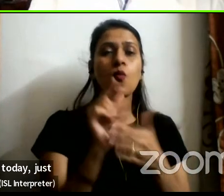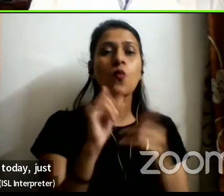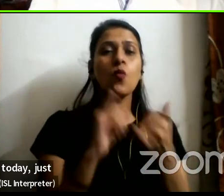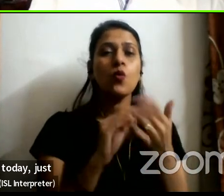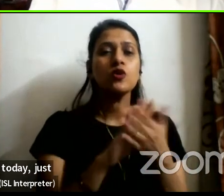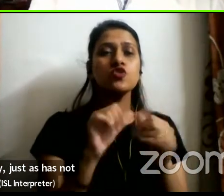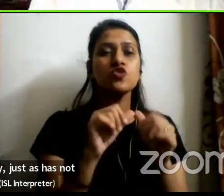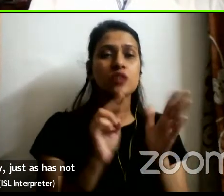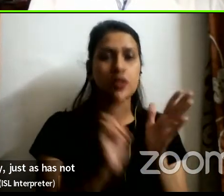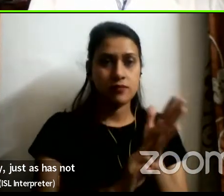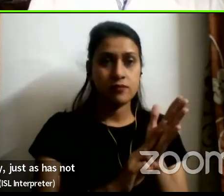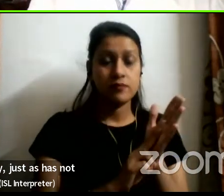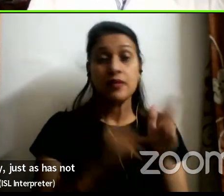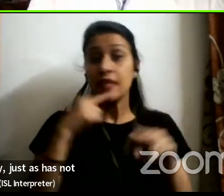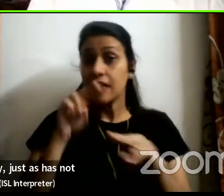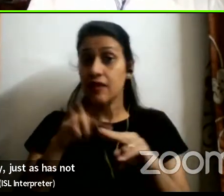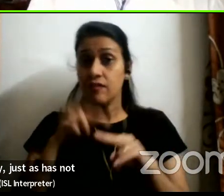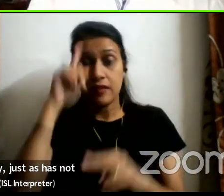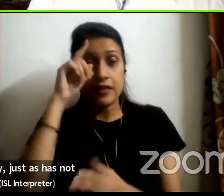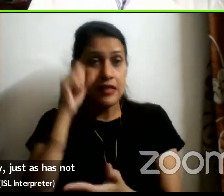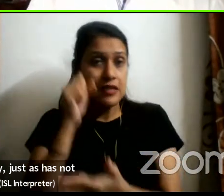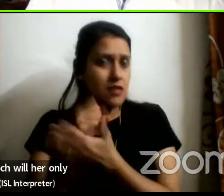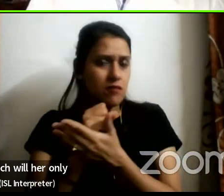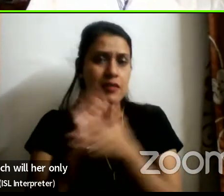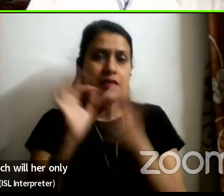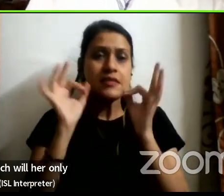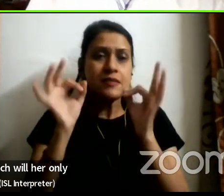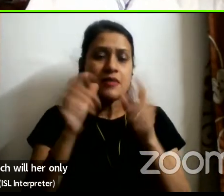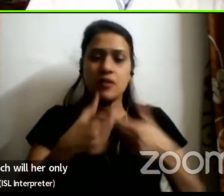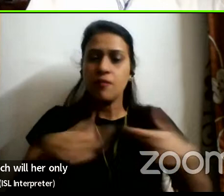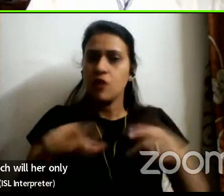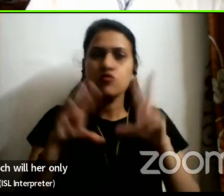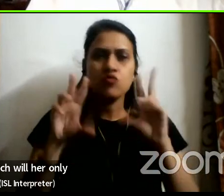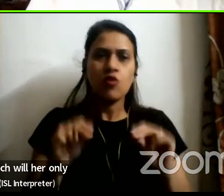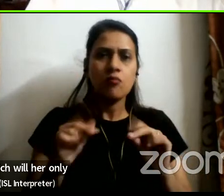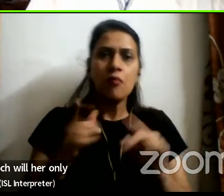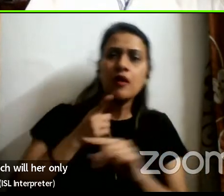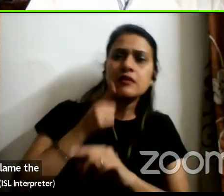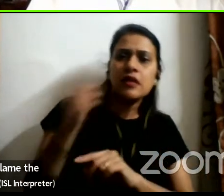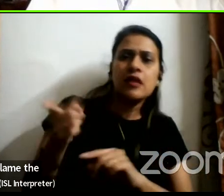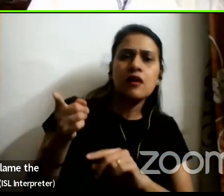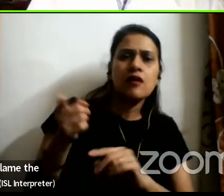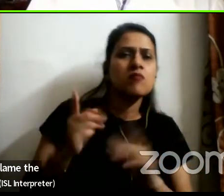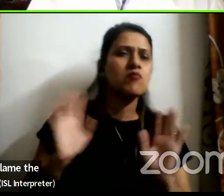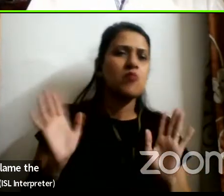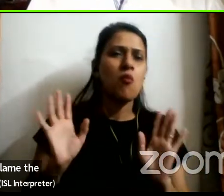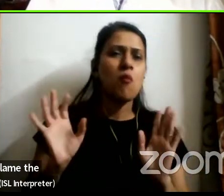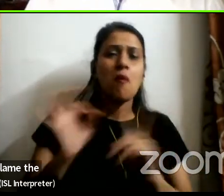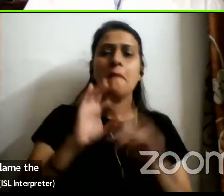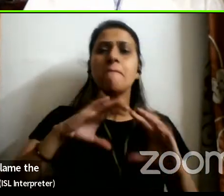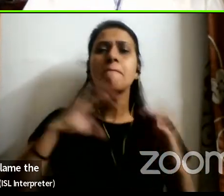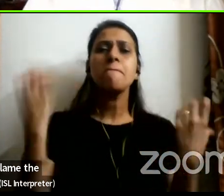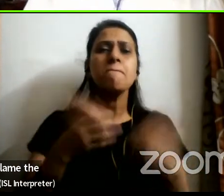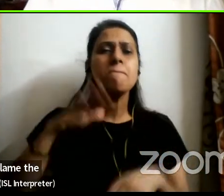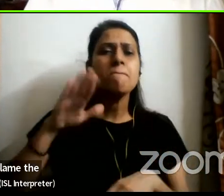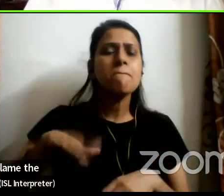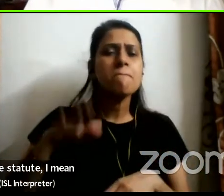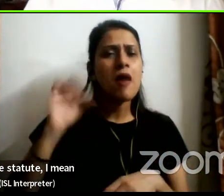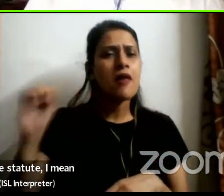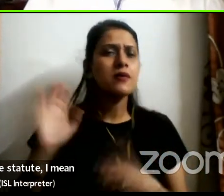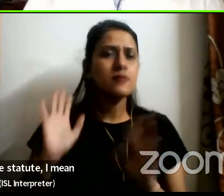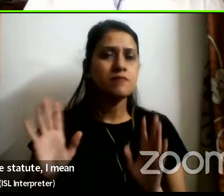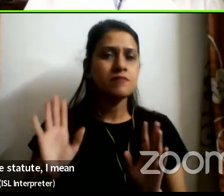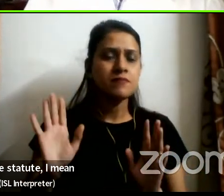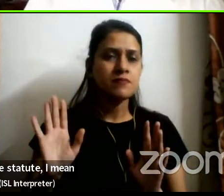a special bench which will hear only competition matters, we can't blame the statute. I mean, frankly, Parliament has enabled that. We should